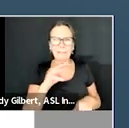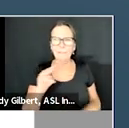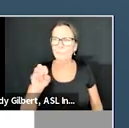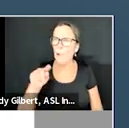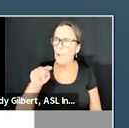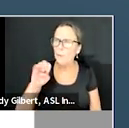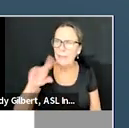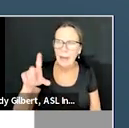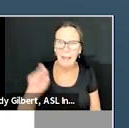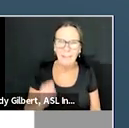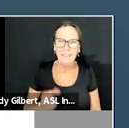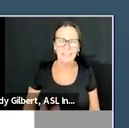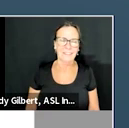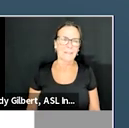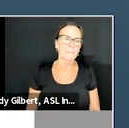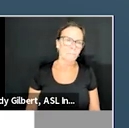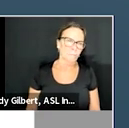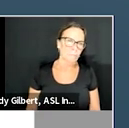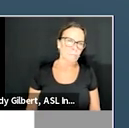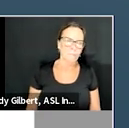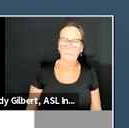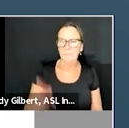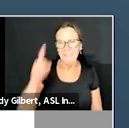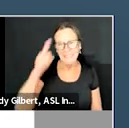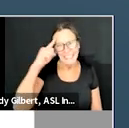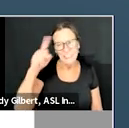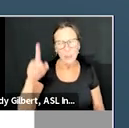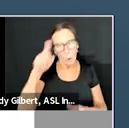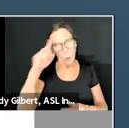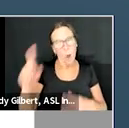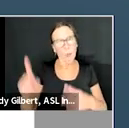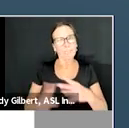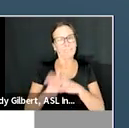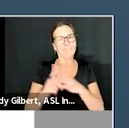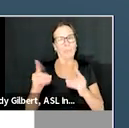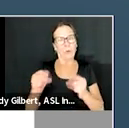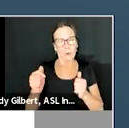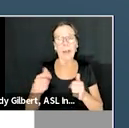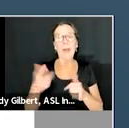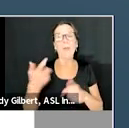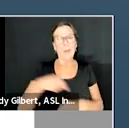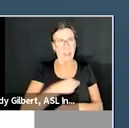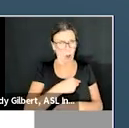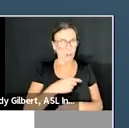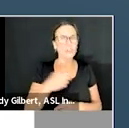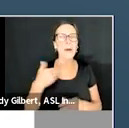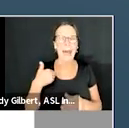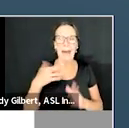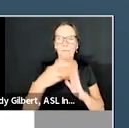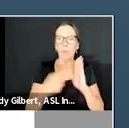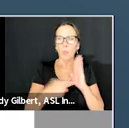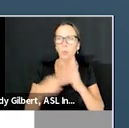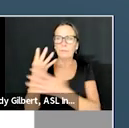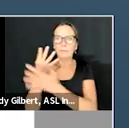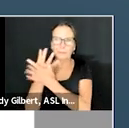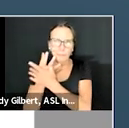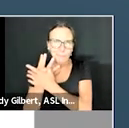Some ones that people don't necessarily think of right off the jump is we also have rules covering detention